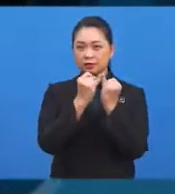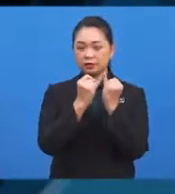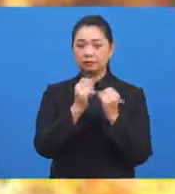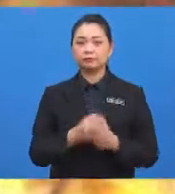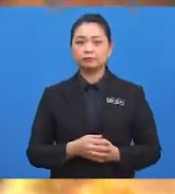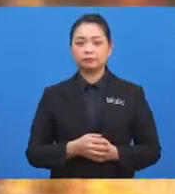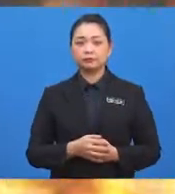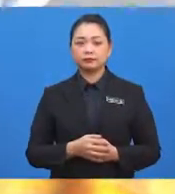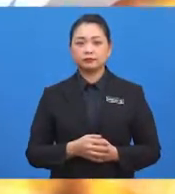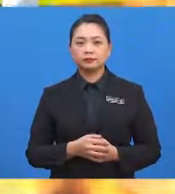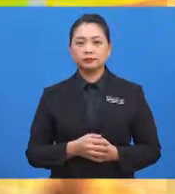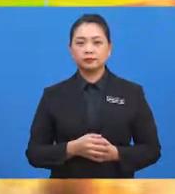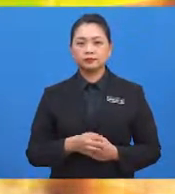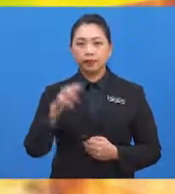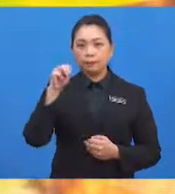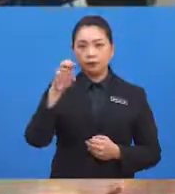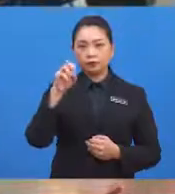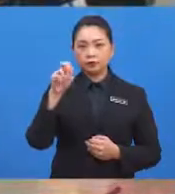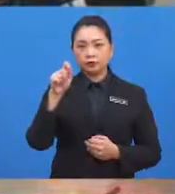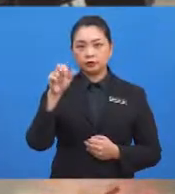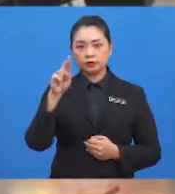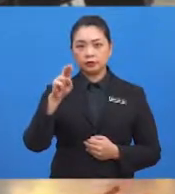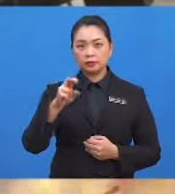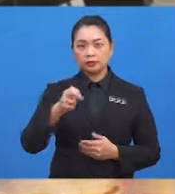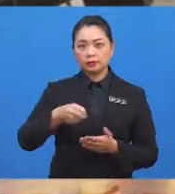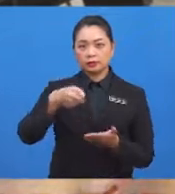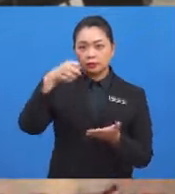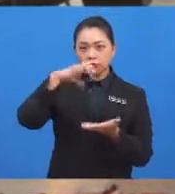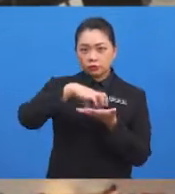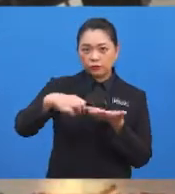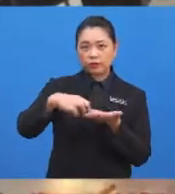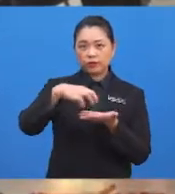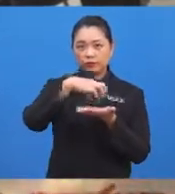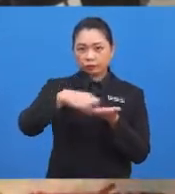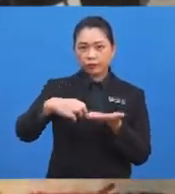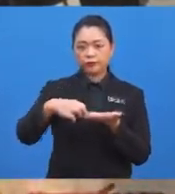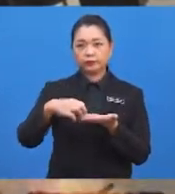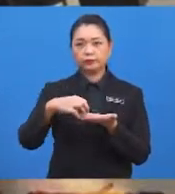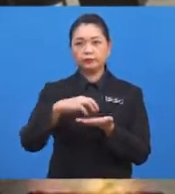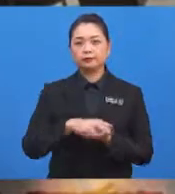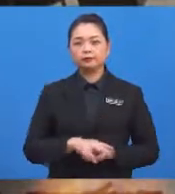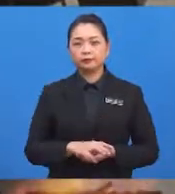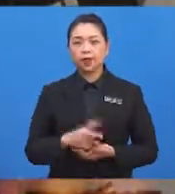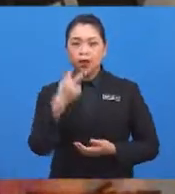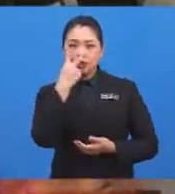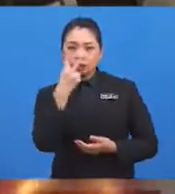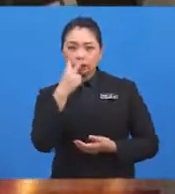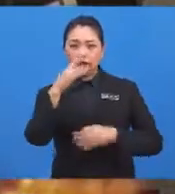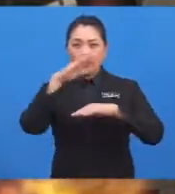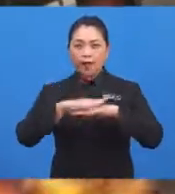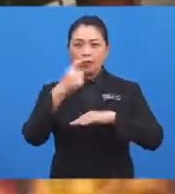The monster smashed, the monsters crashed. Oh no! Look at all